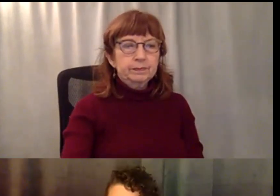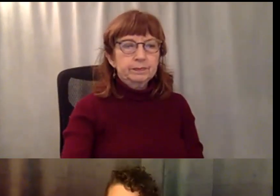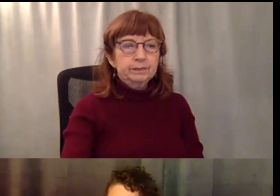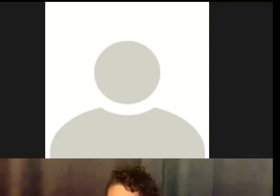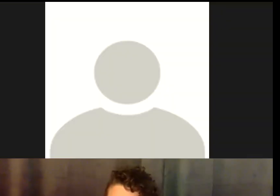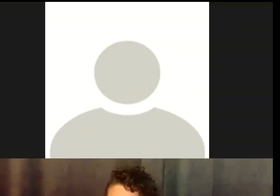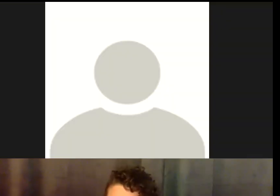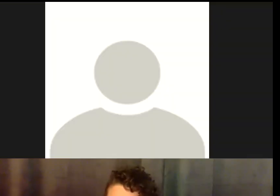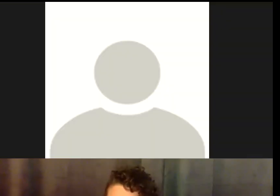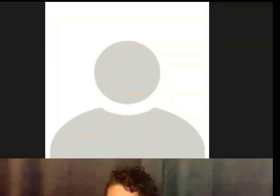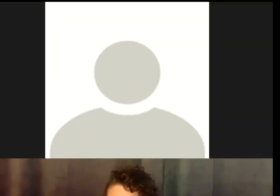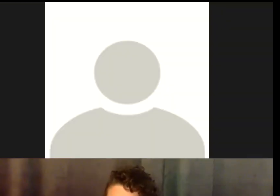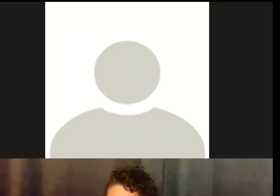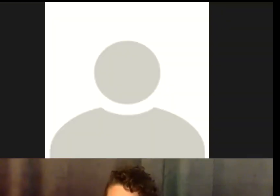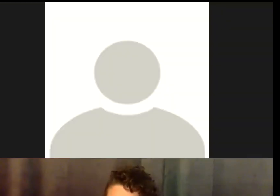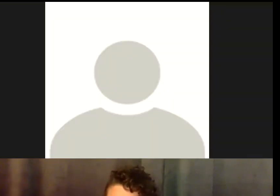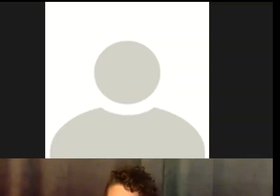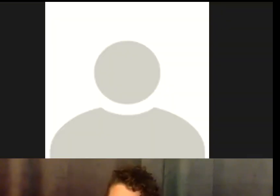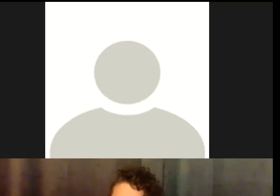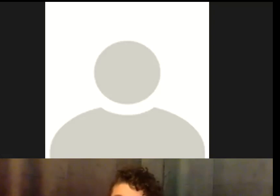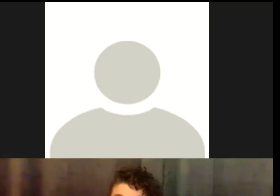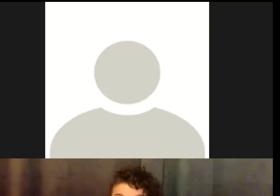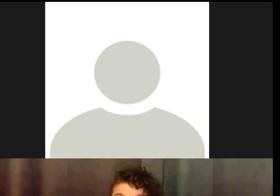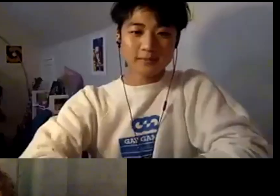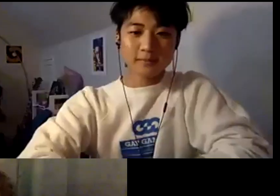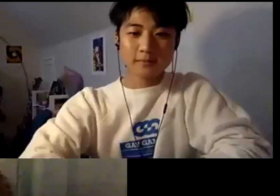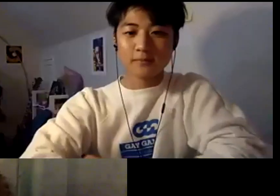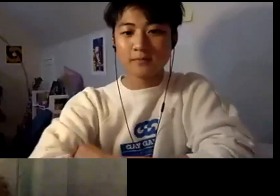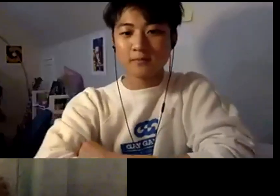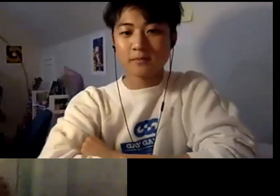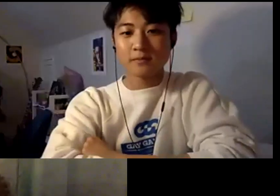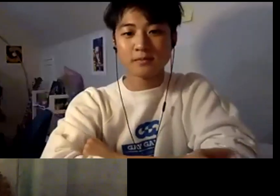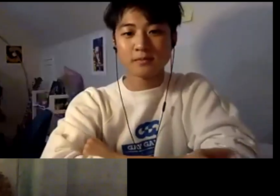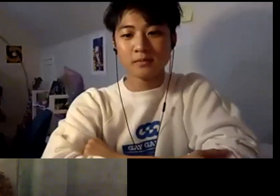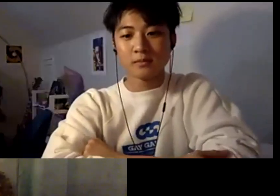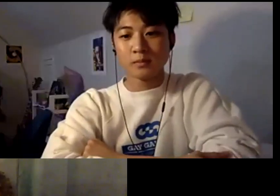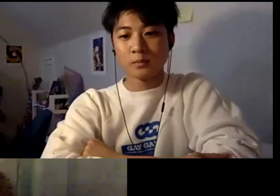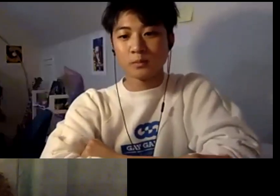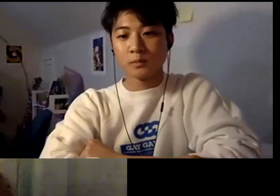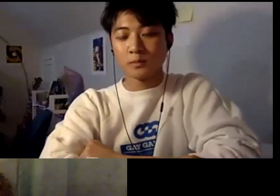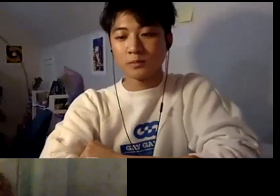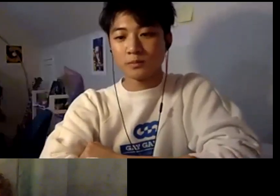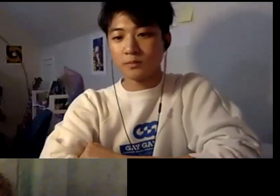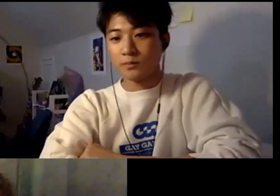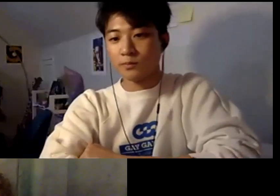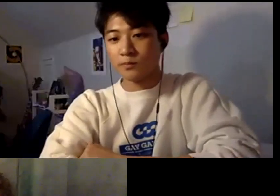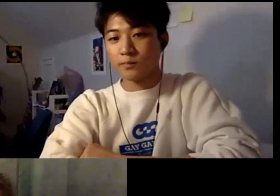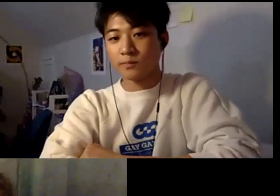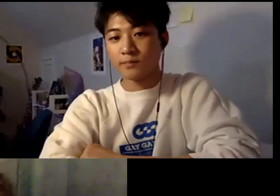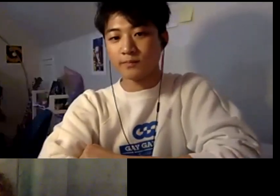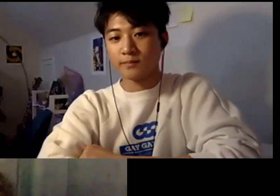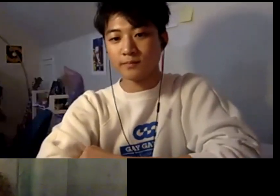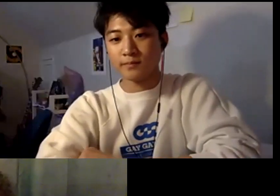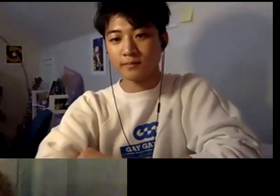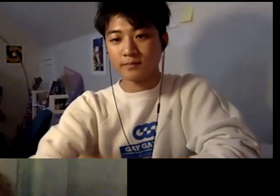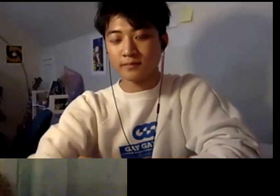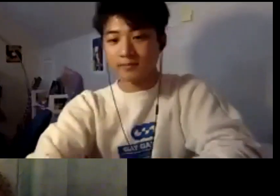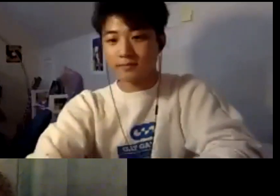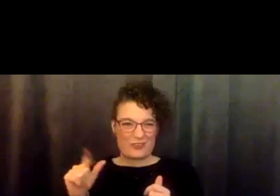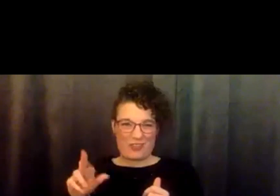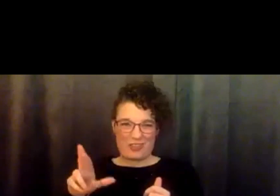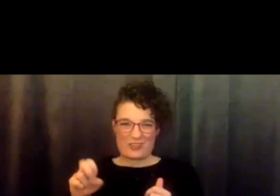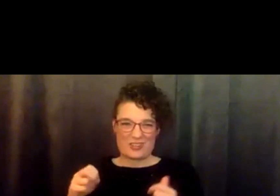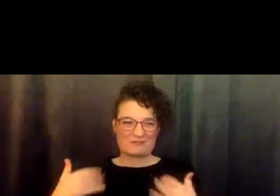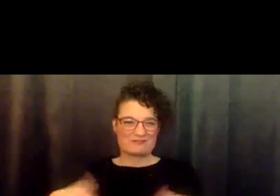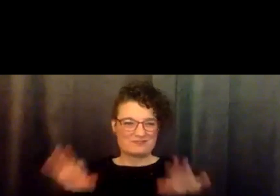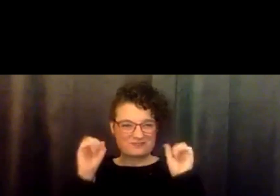Chinese folklore and all of your prints. It's really remarkable. Yeah, thank you. Okay, and now I would love to